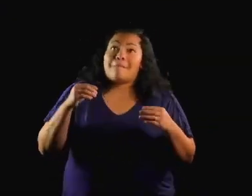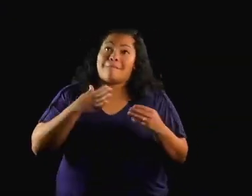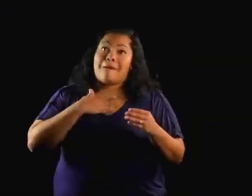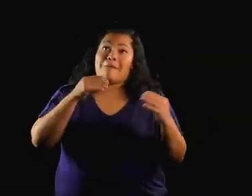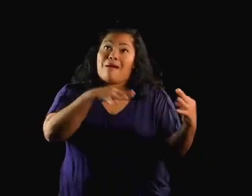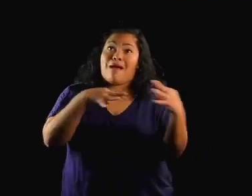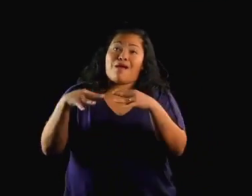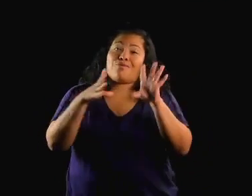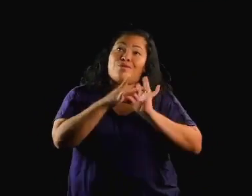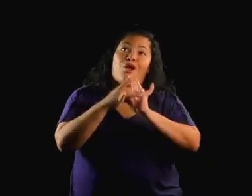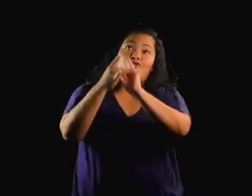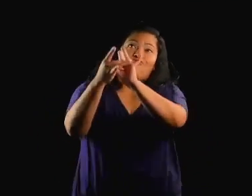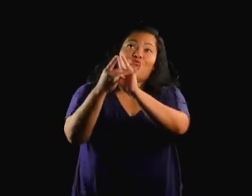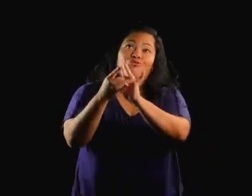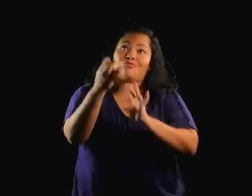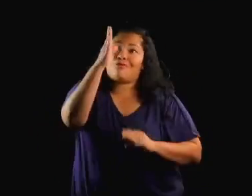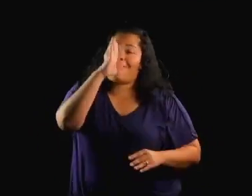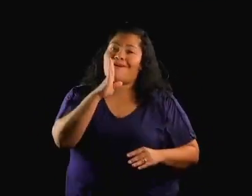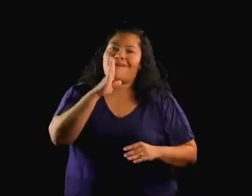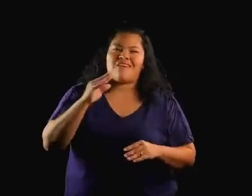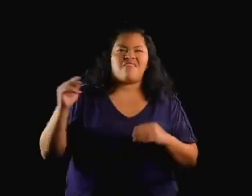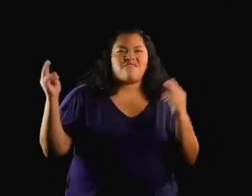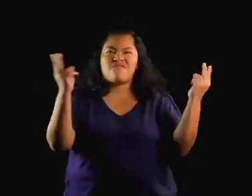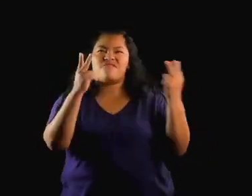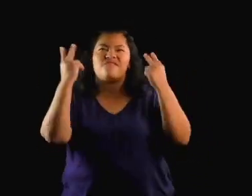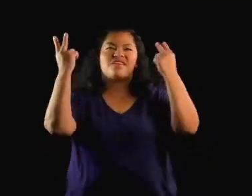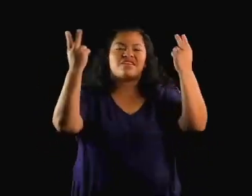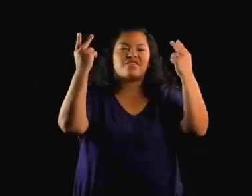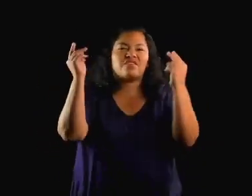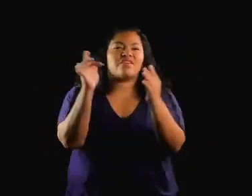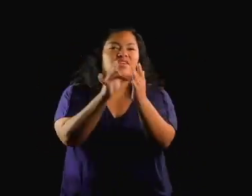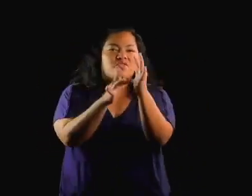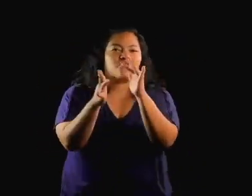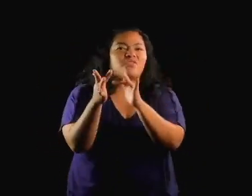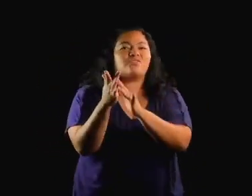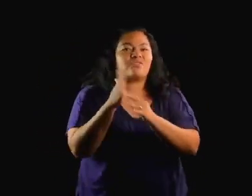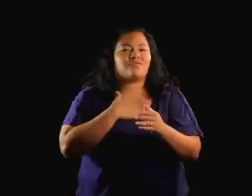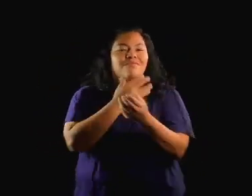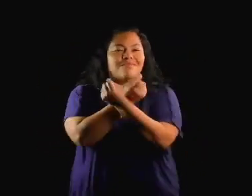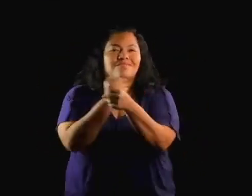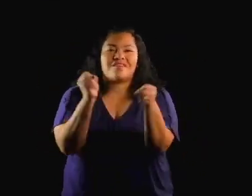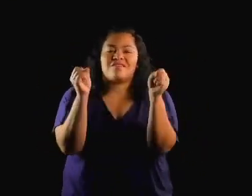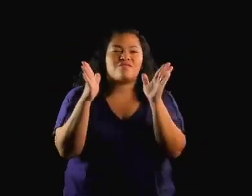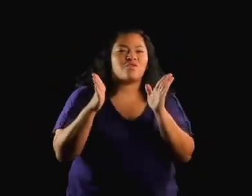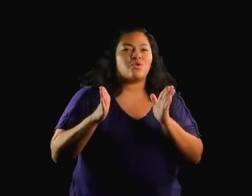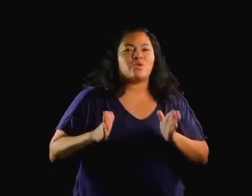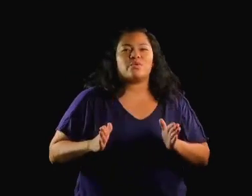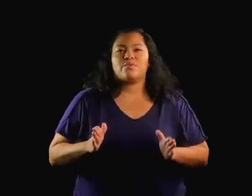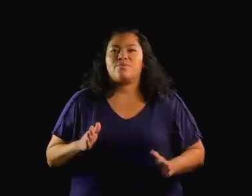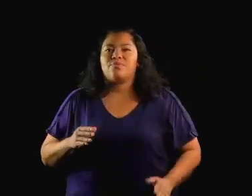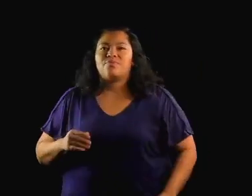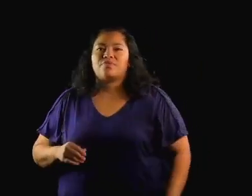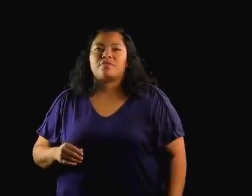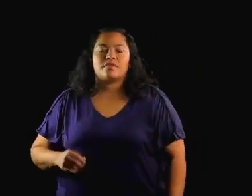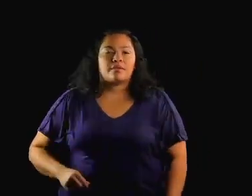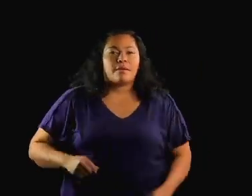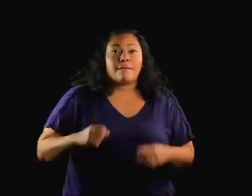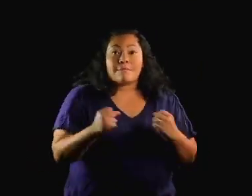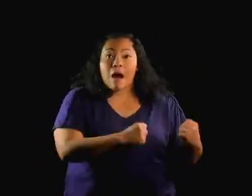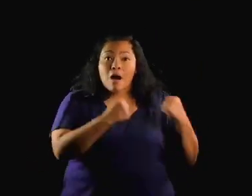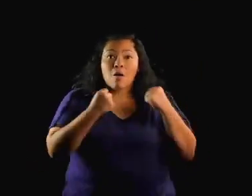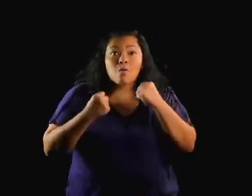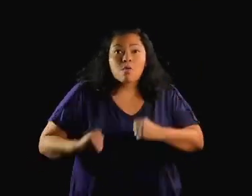Yours, my God, victory in Jesus, my Savior.